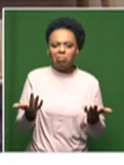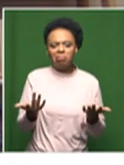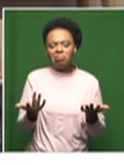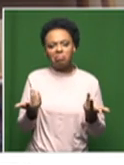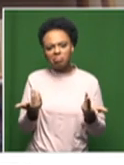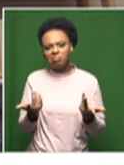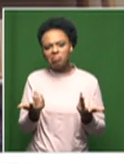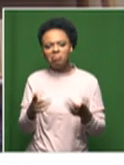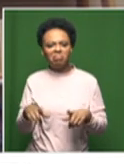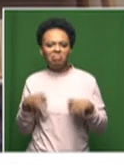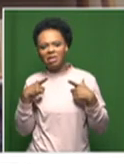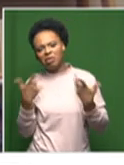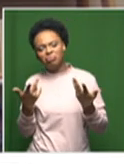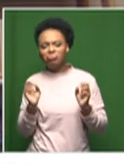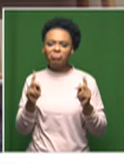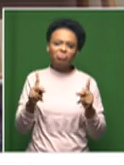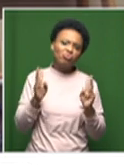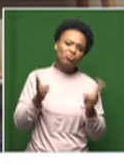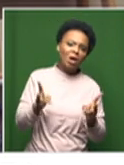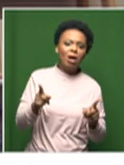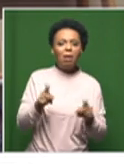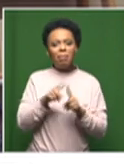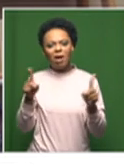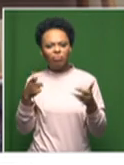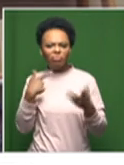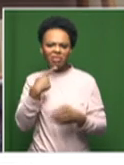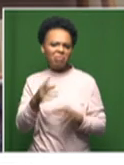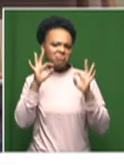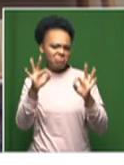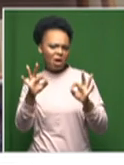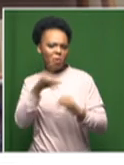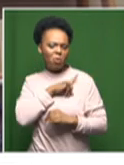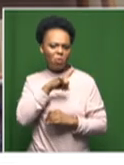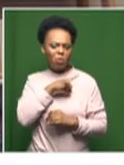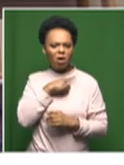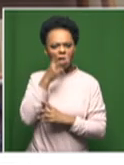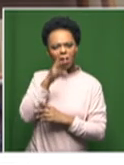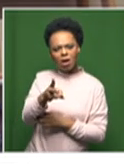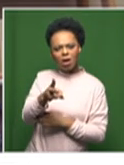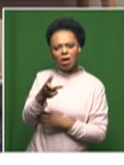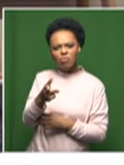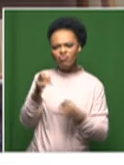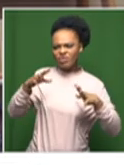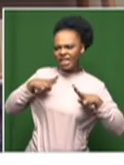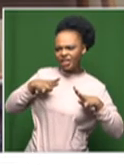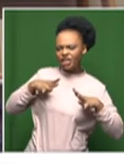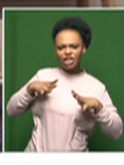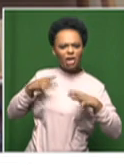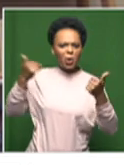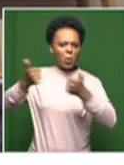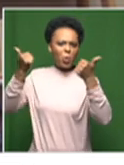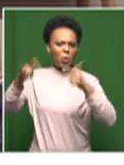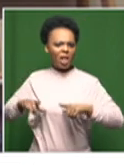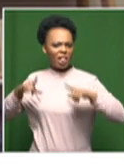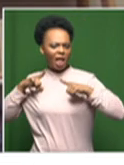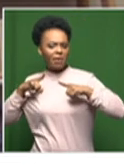think that we are... it is actually incredible if you look at the kinds of conditions under which people live.